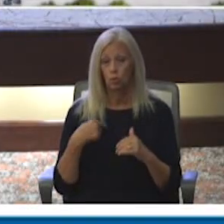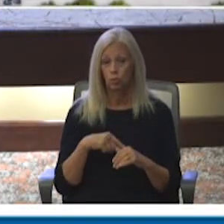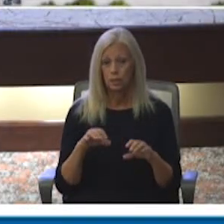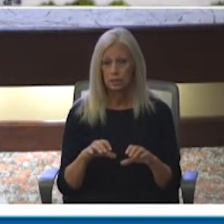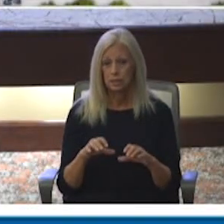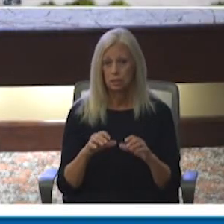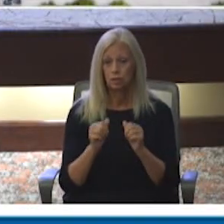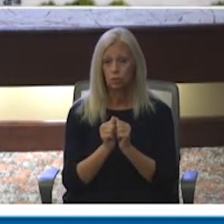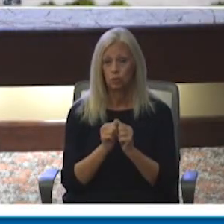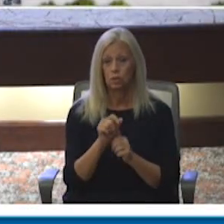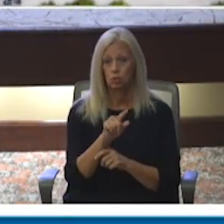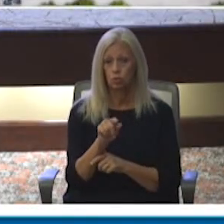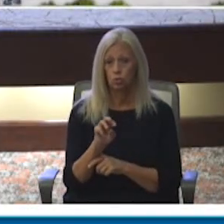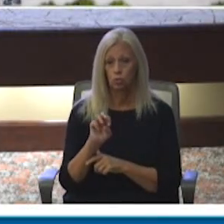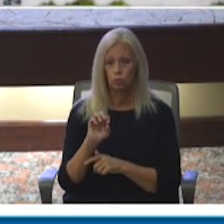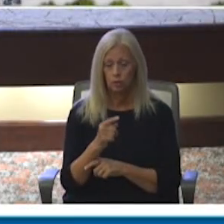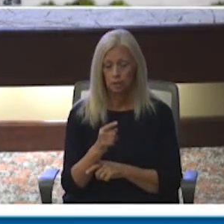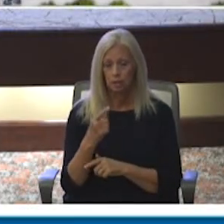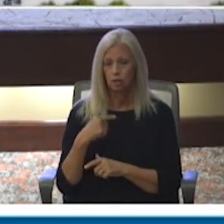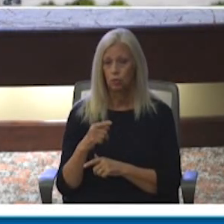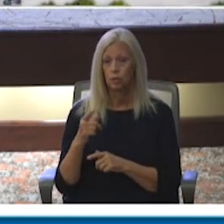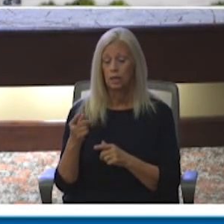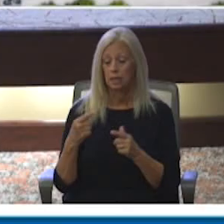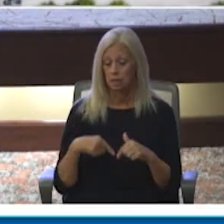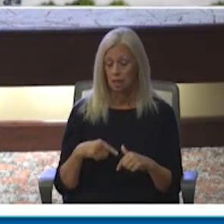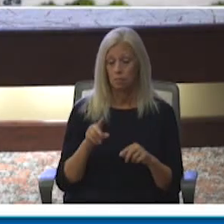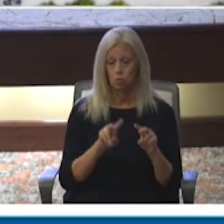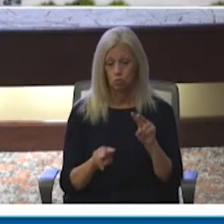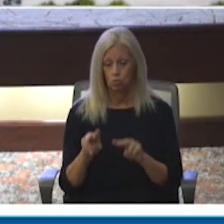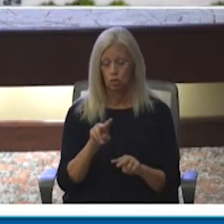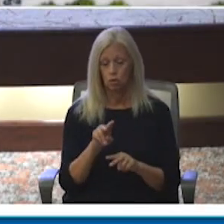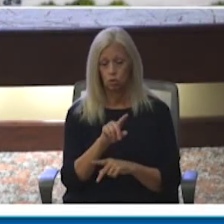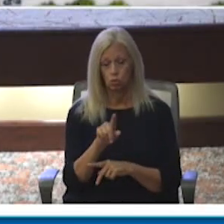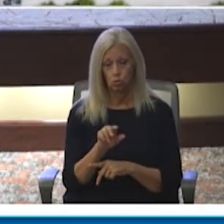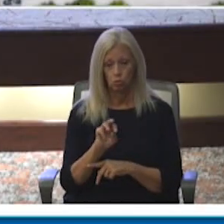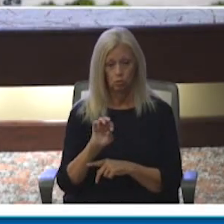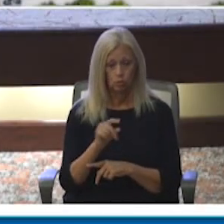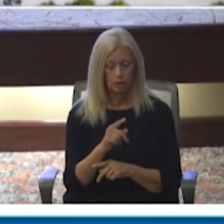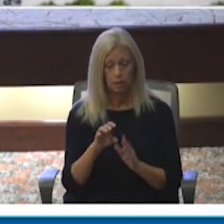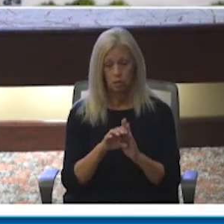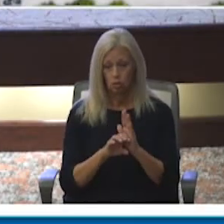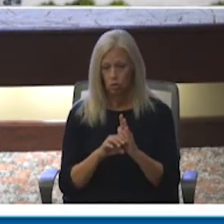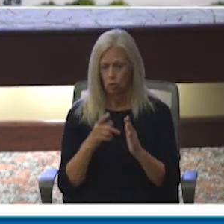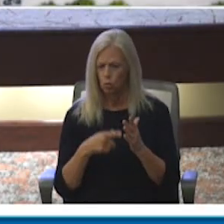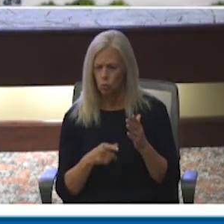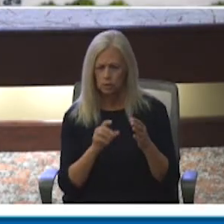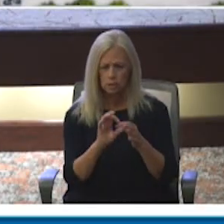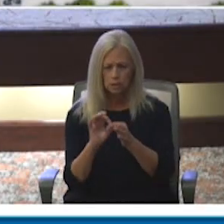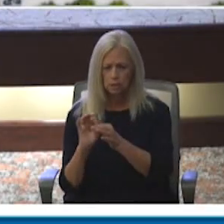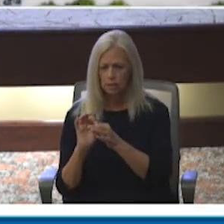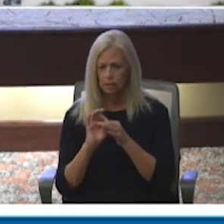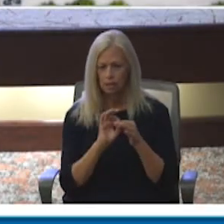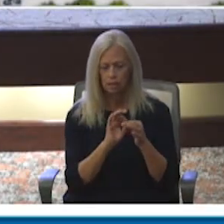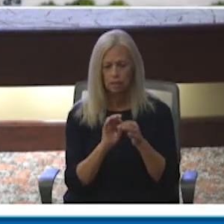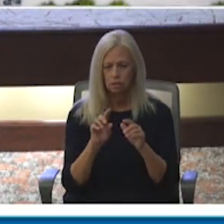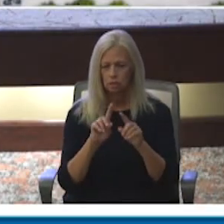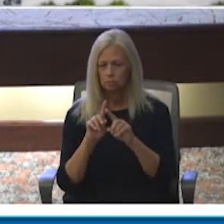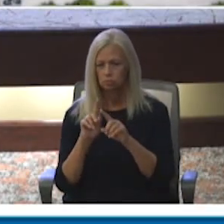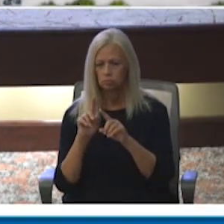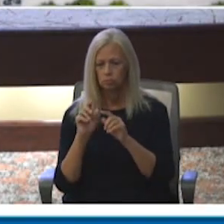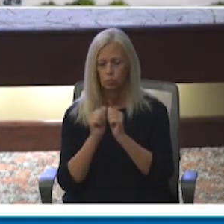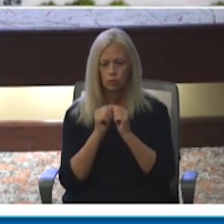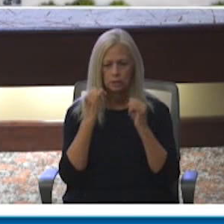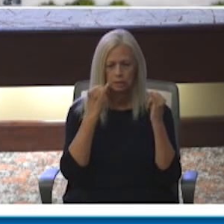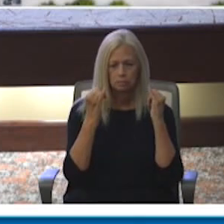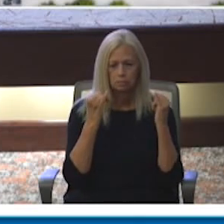zoning nerd point of view, we came in and we looked at your zoning code and we said, what are the connections between those ideas in the strategic roadmap